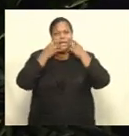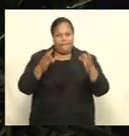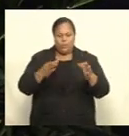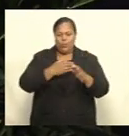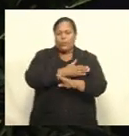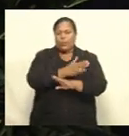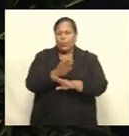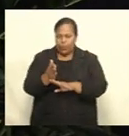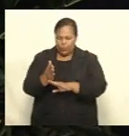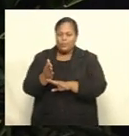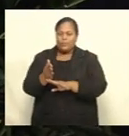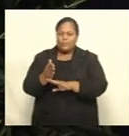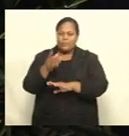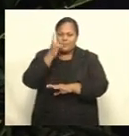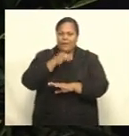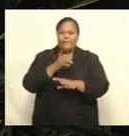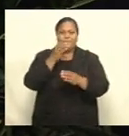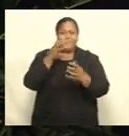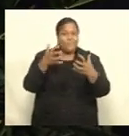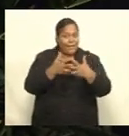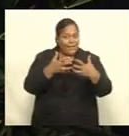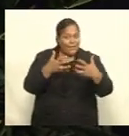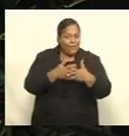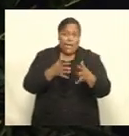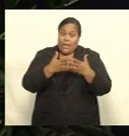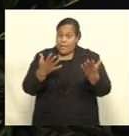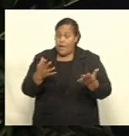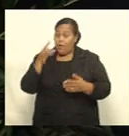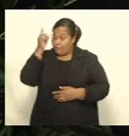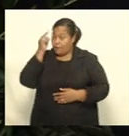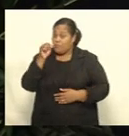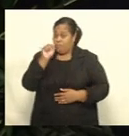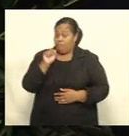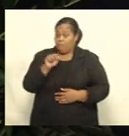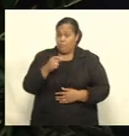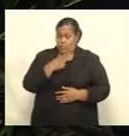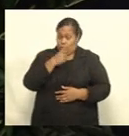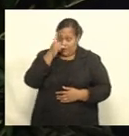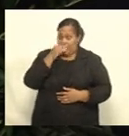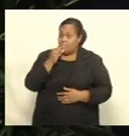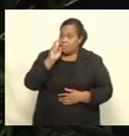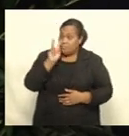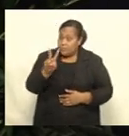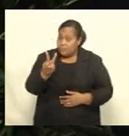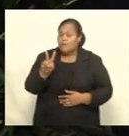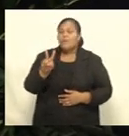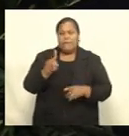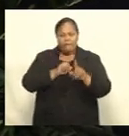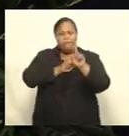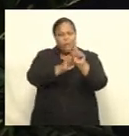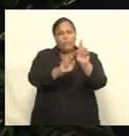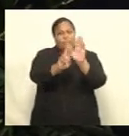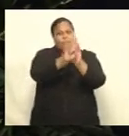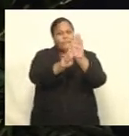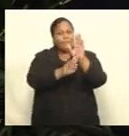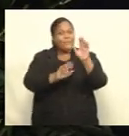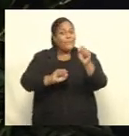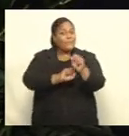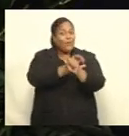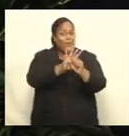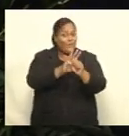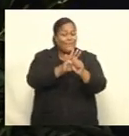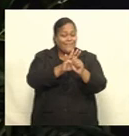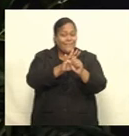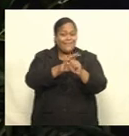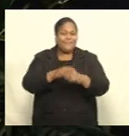it was worth noting that Fijians are now practicing or strictly following the COVID-19 safety measures, considering